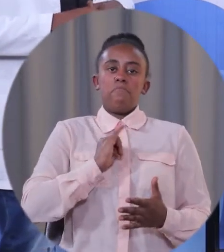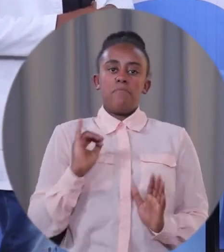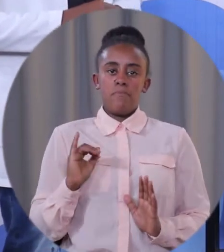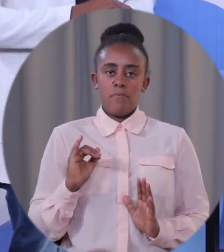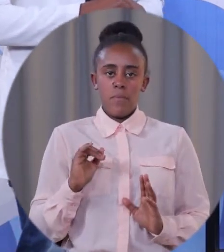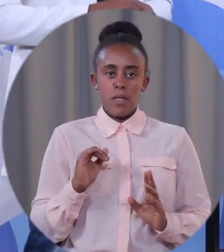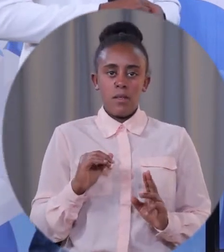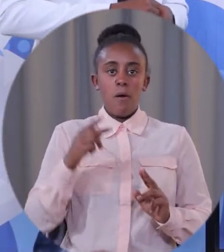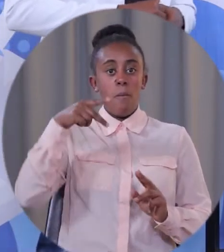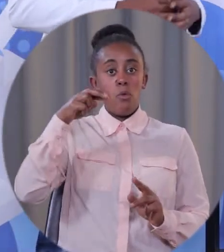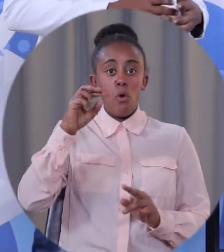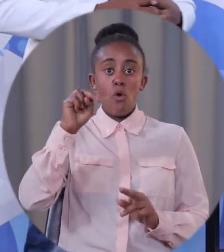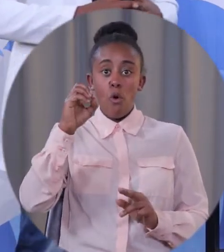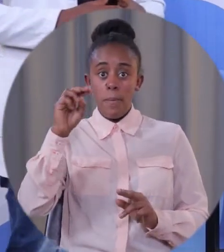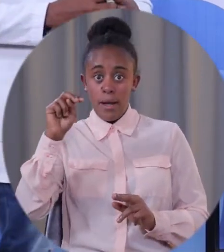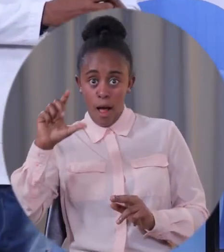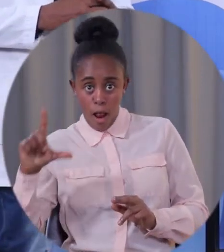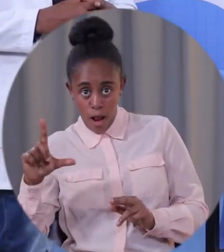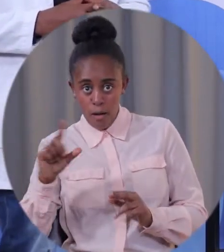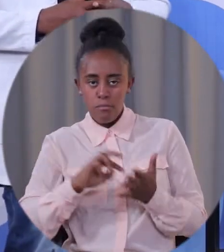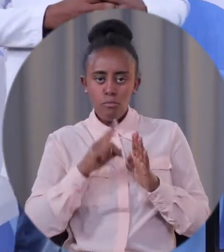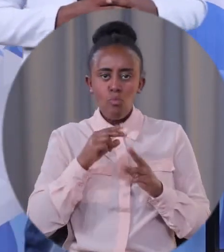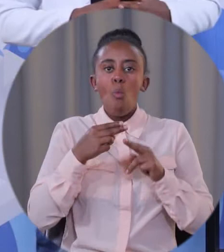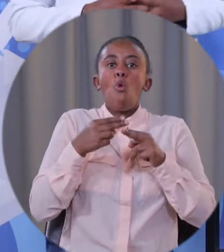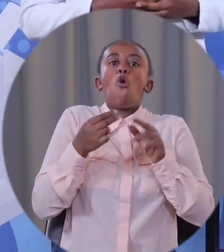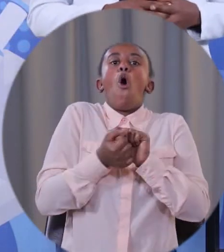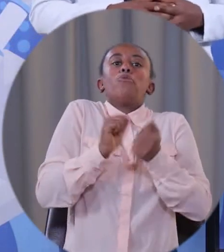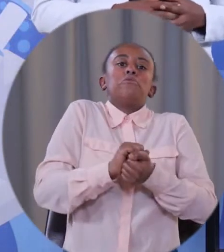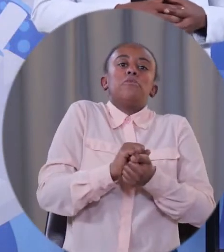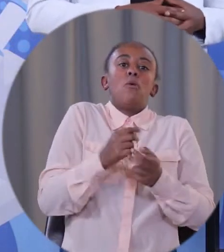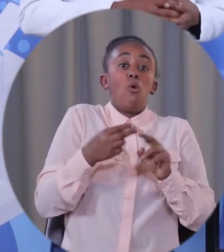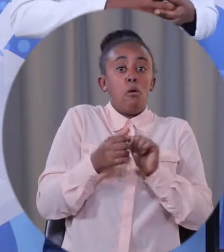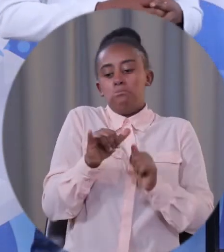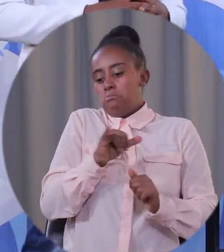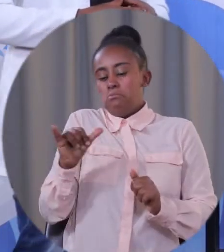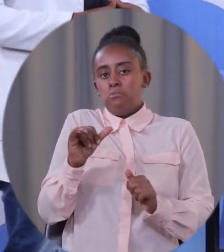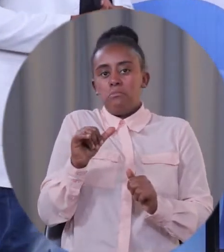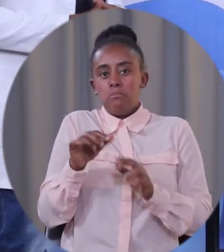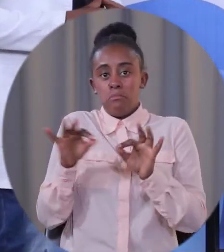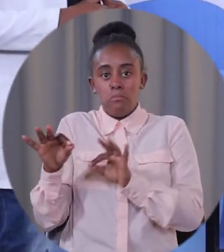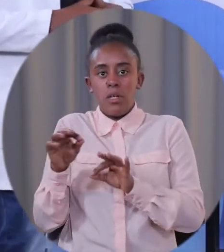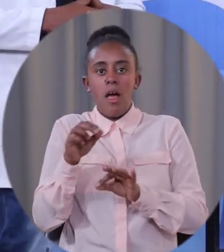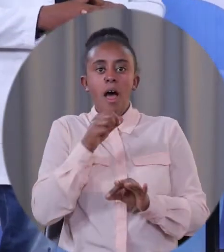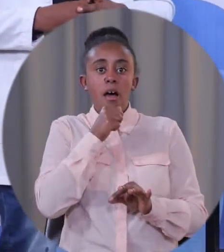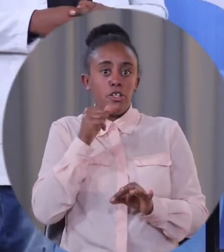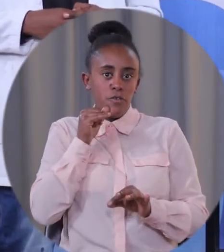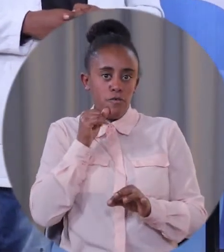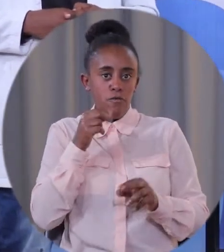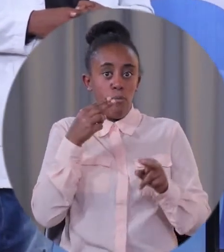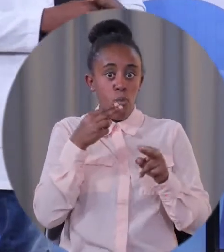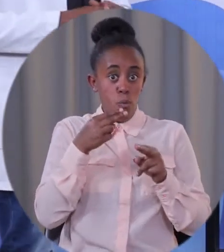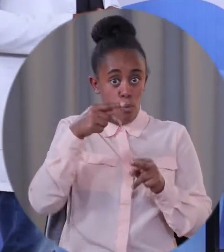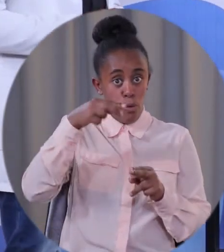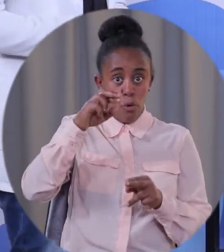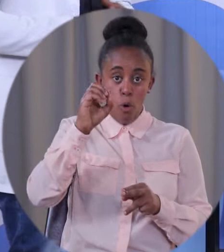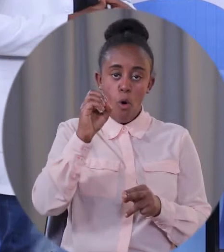Pronominal adjective means when a pronouns are used as an adjective, they are called pronominal adjectives.